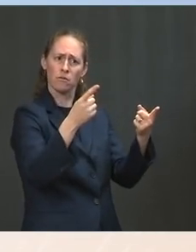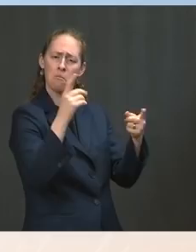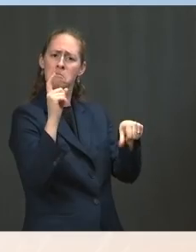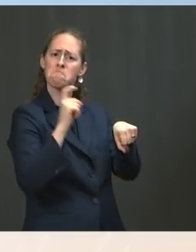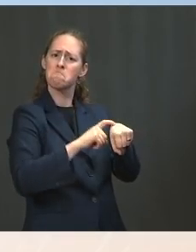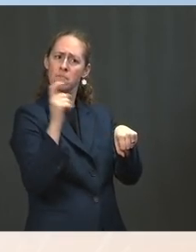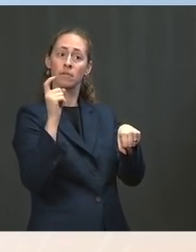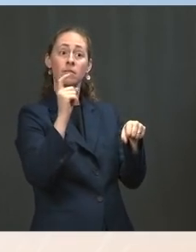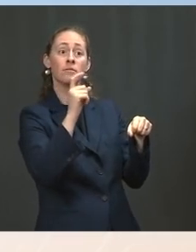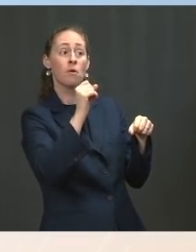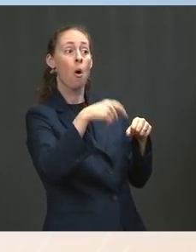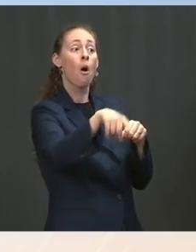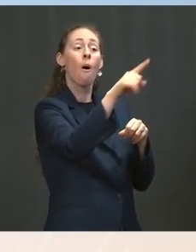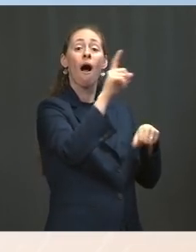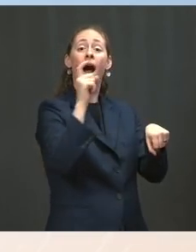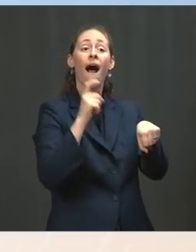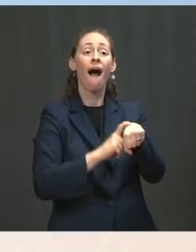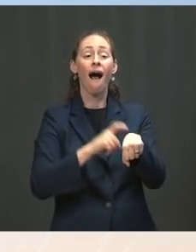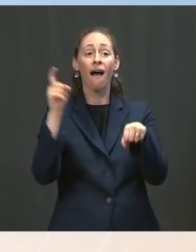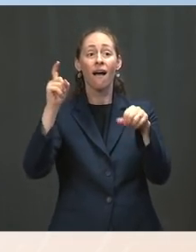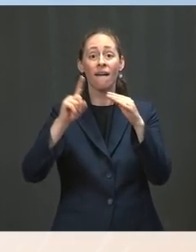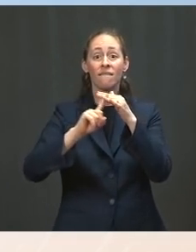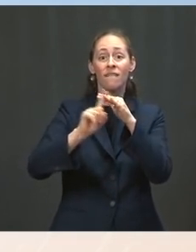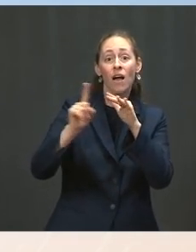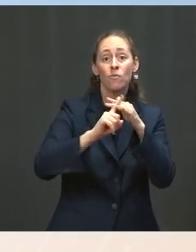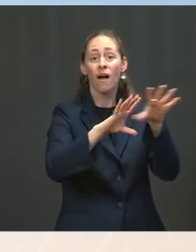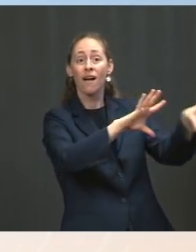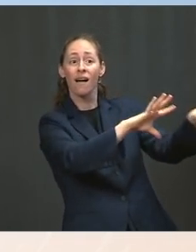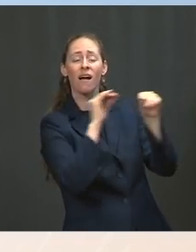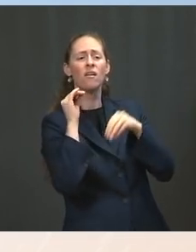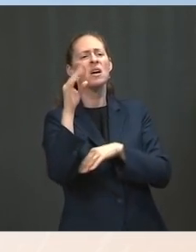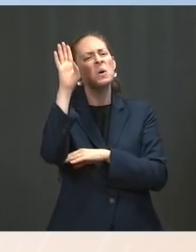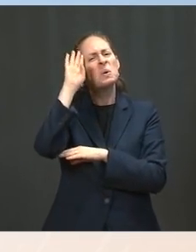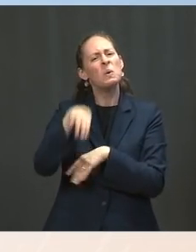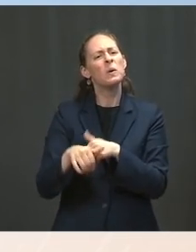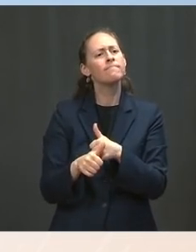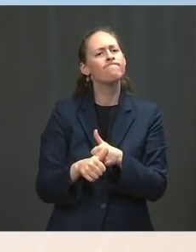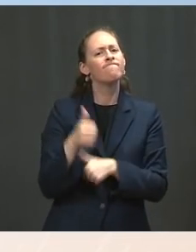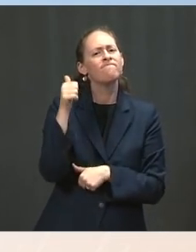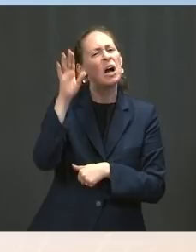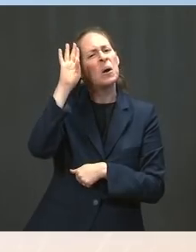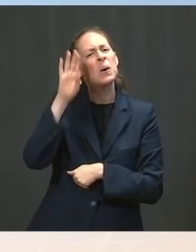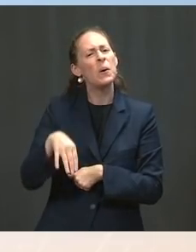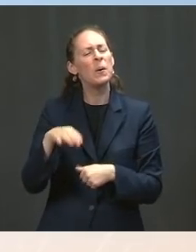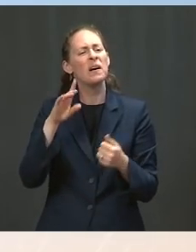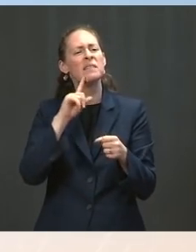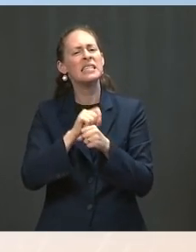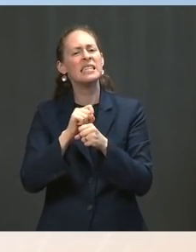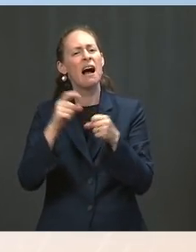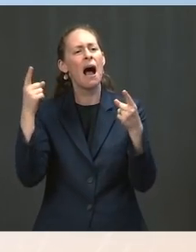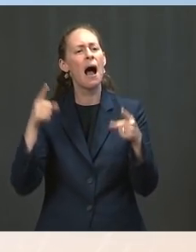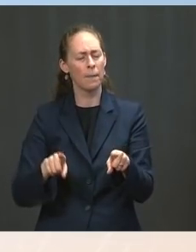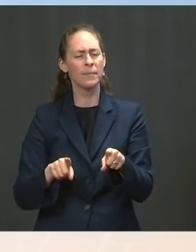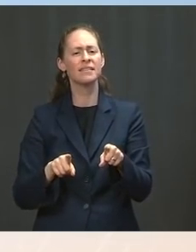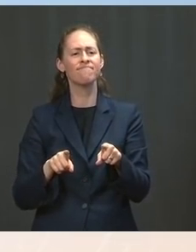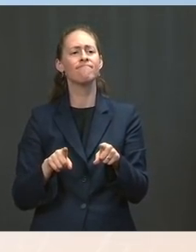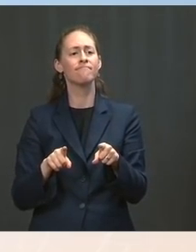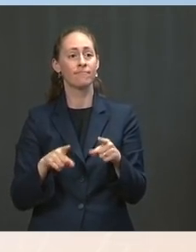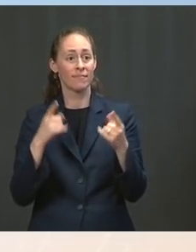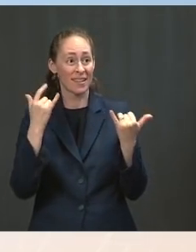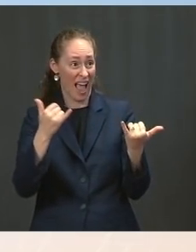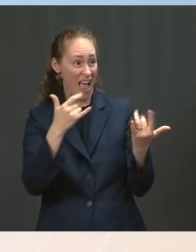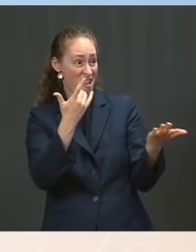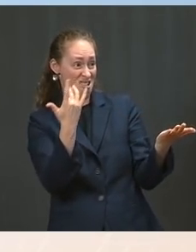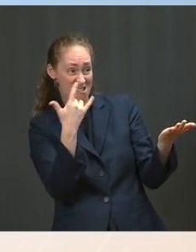operation in a dangerous situation was going to happen at some point. And when you run an operation like that, when you